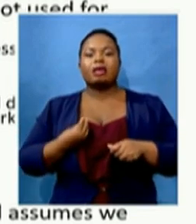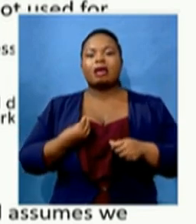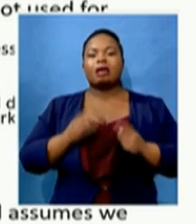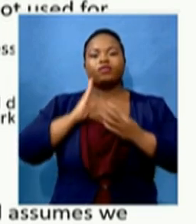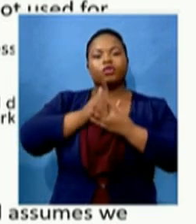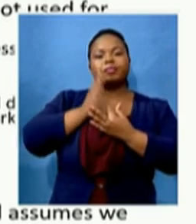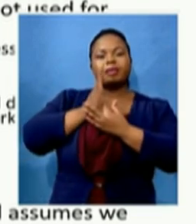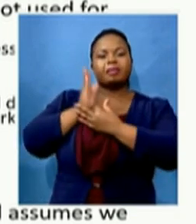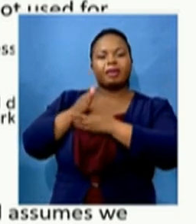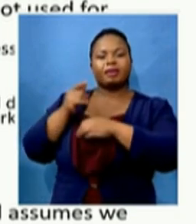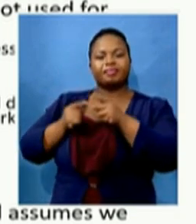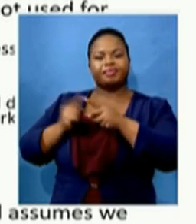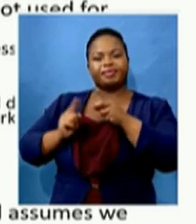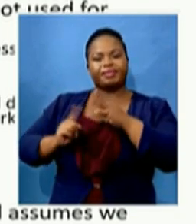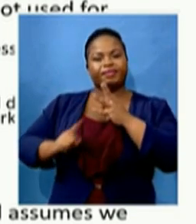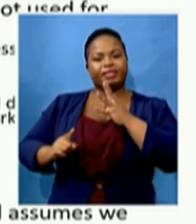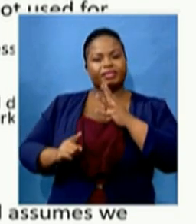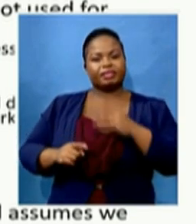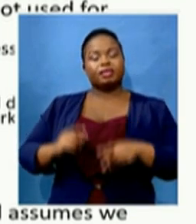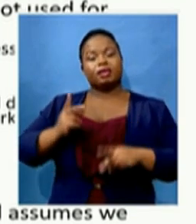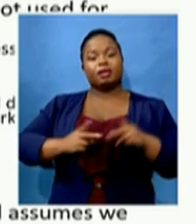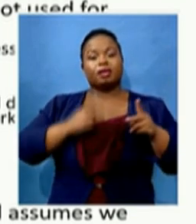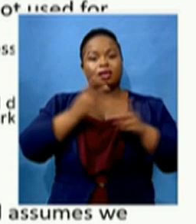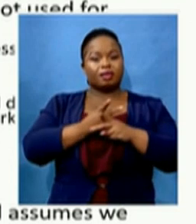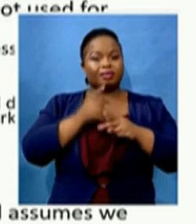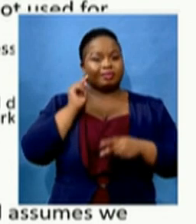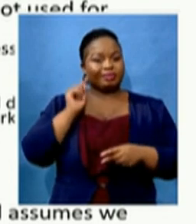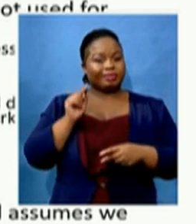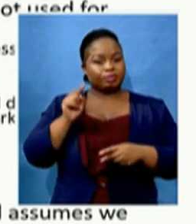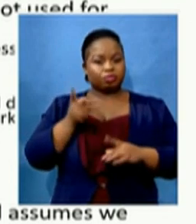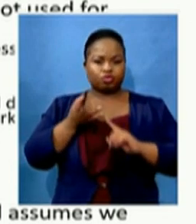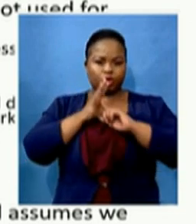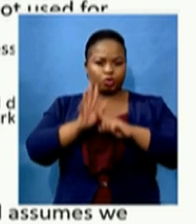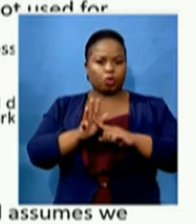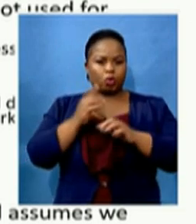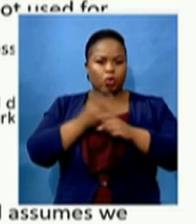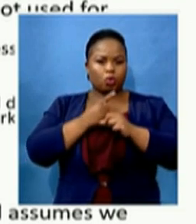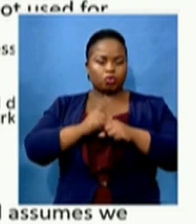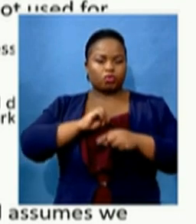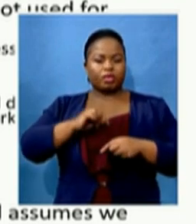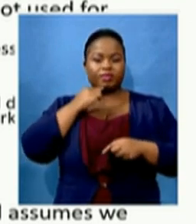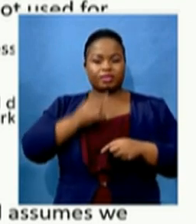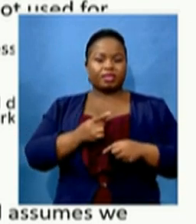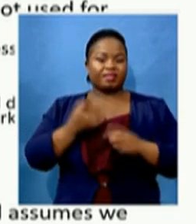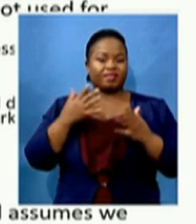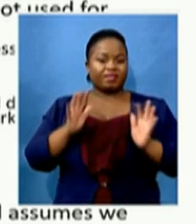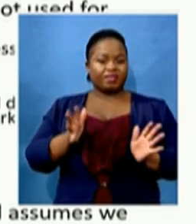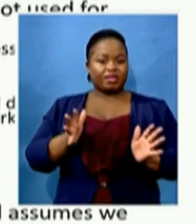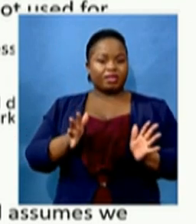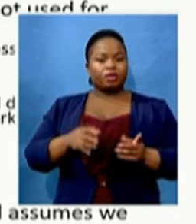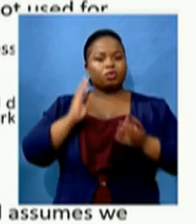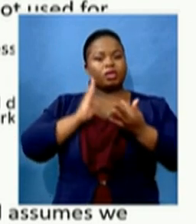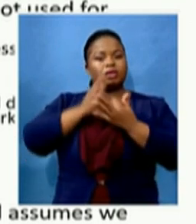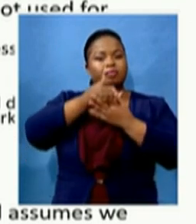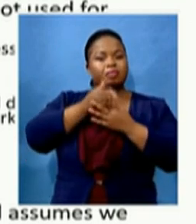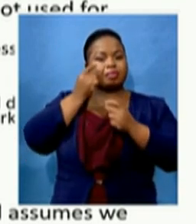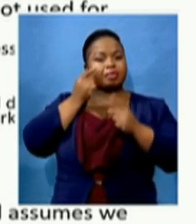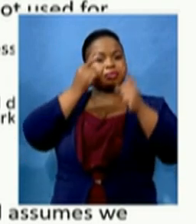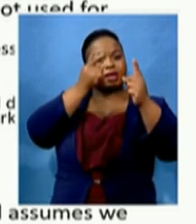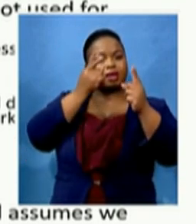And it does this, and I'll point out, through looking at the intervention trajectories of other countries